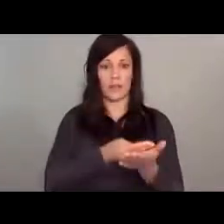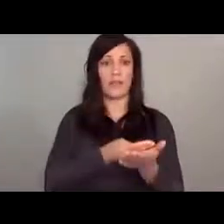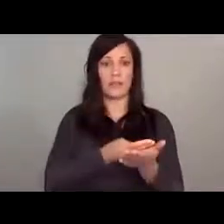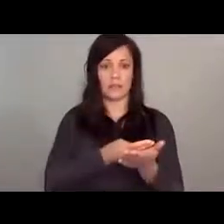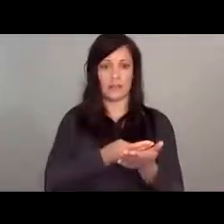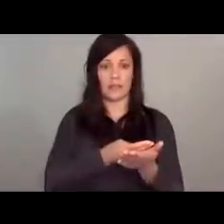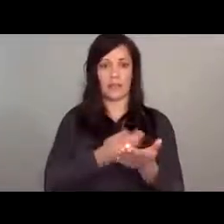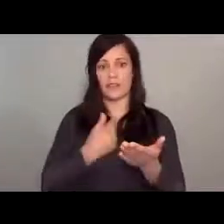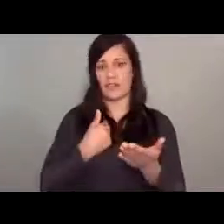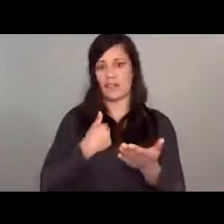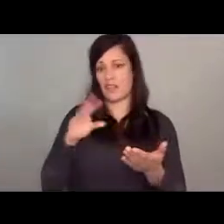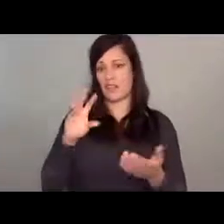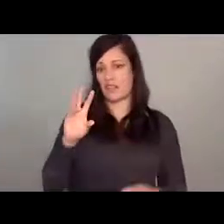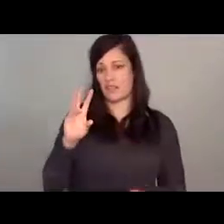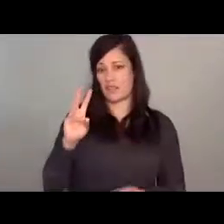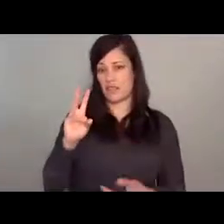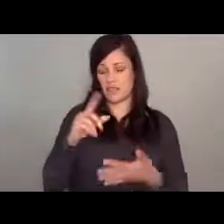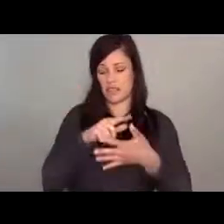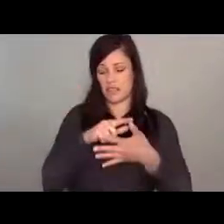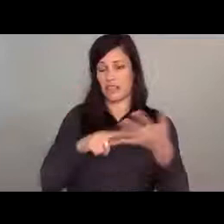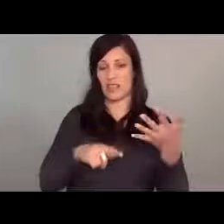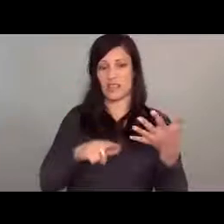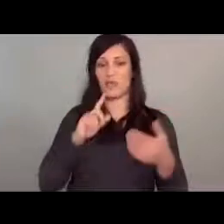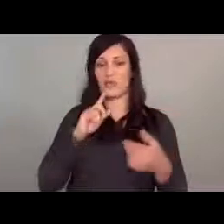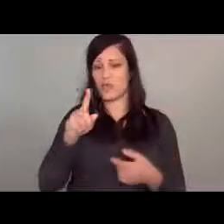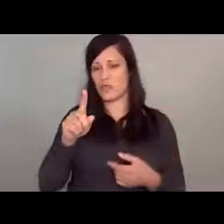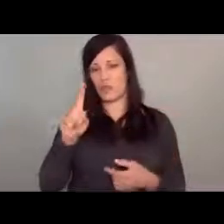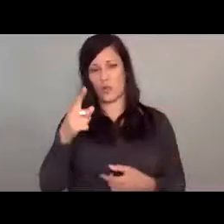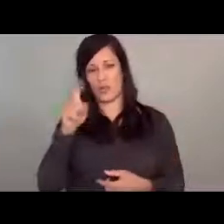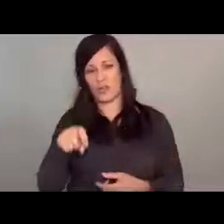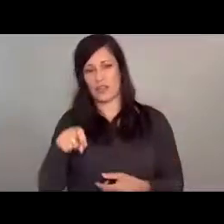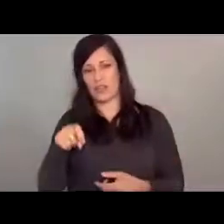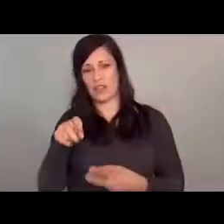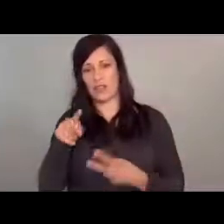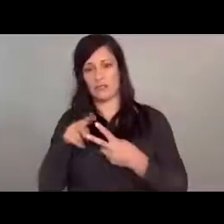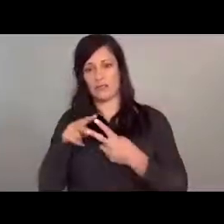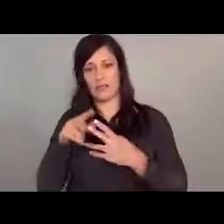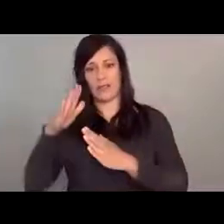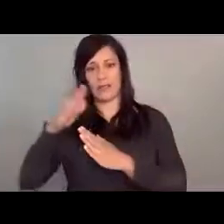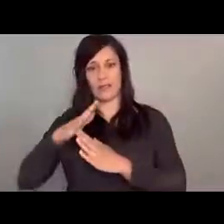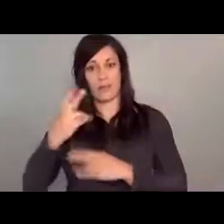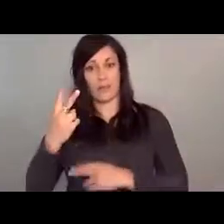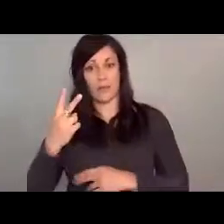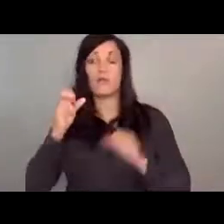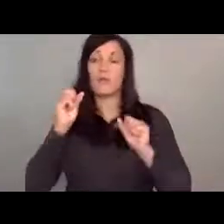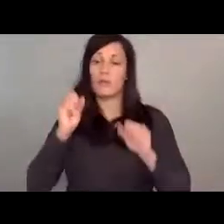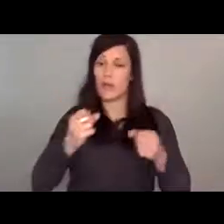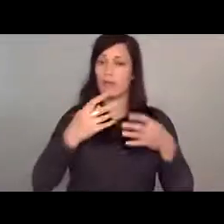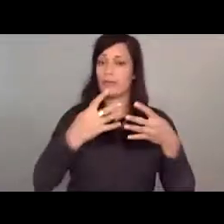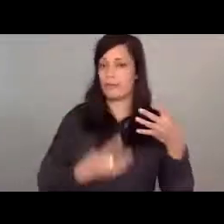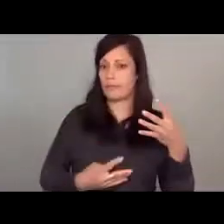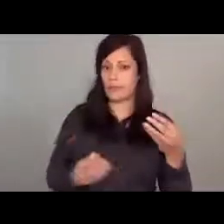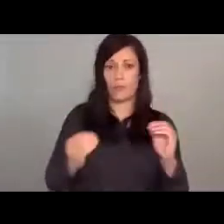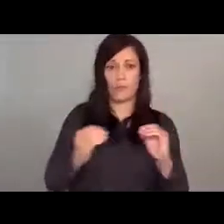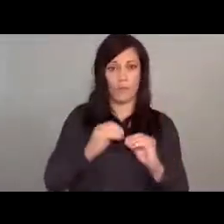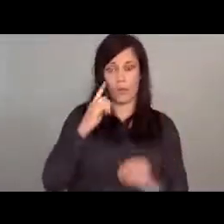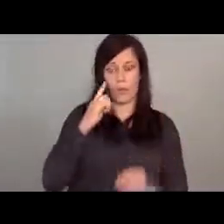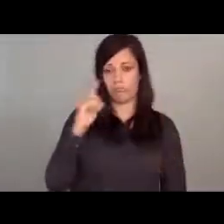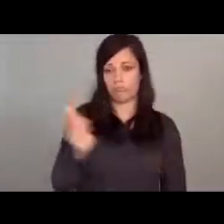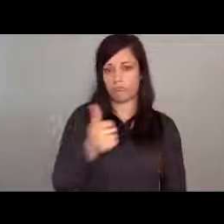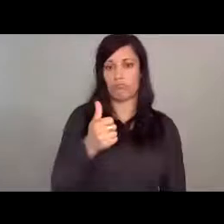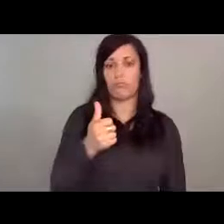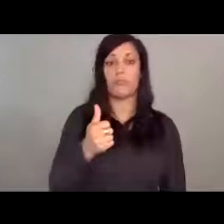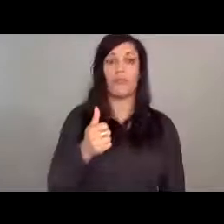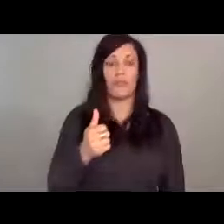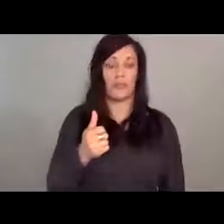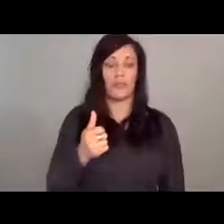from, and you only really need to choose the top 2. You can choose more than 2 if you'd like. But for